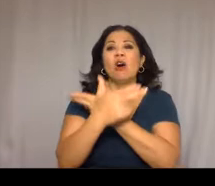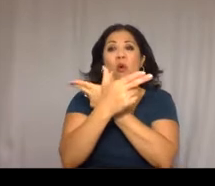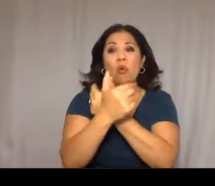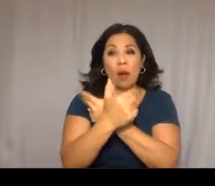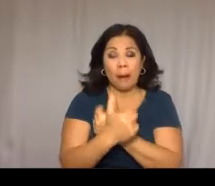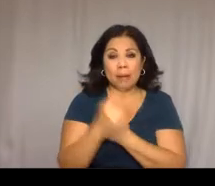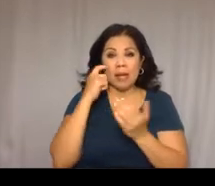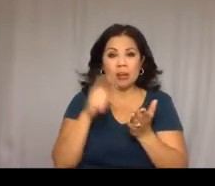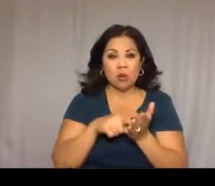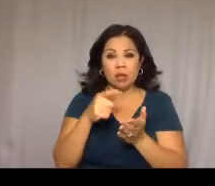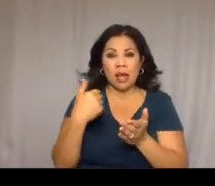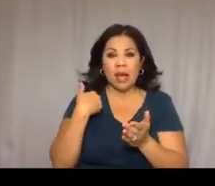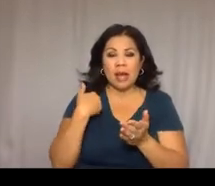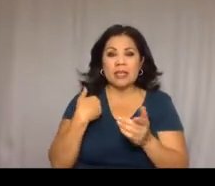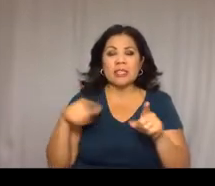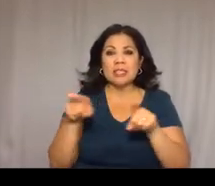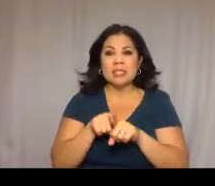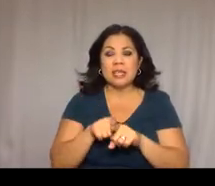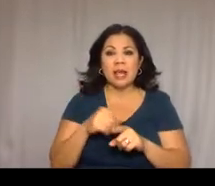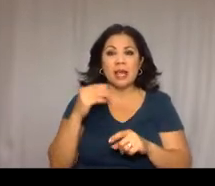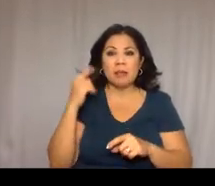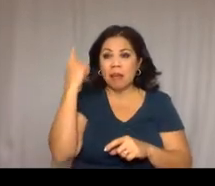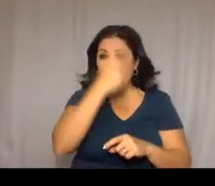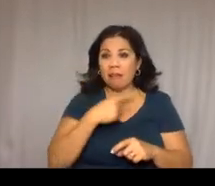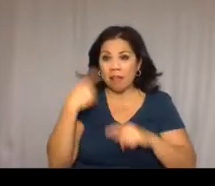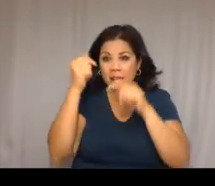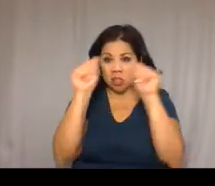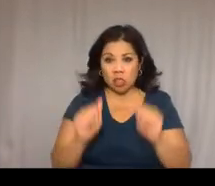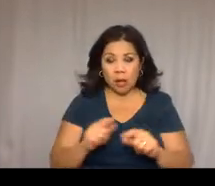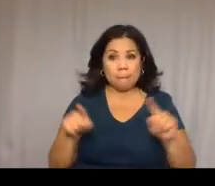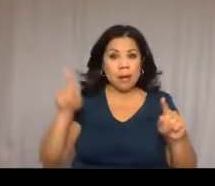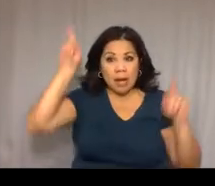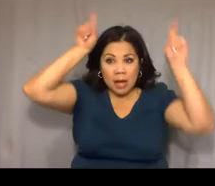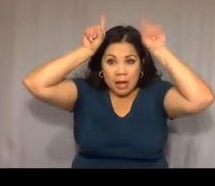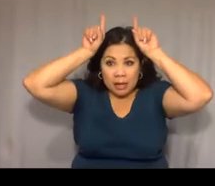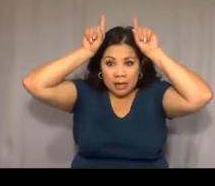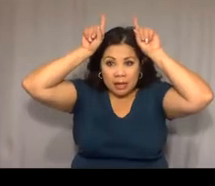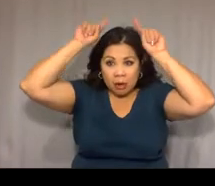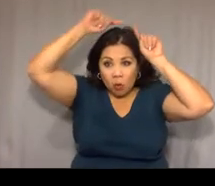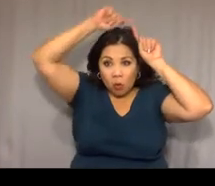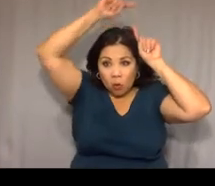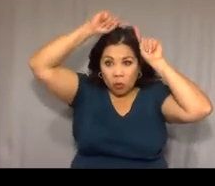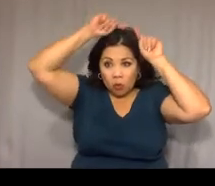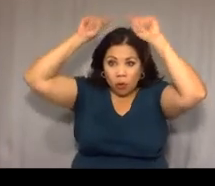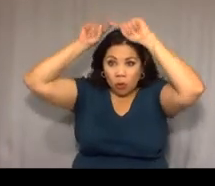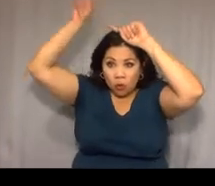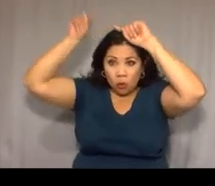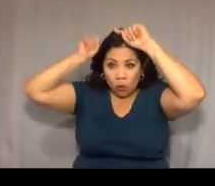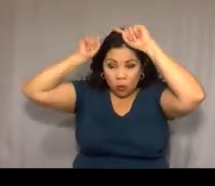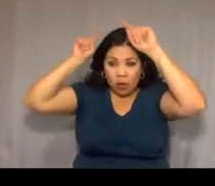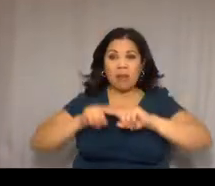notice she's got the same face shape, but she has very different ears, right? Her ears go up instead of little round